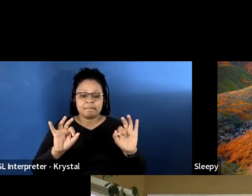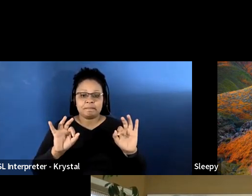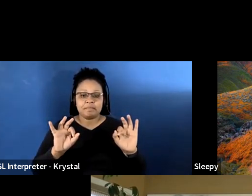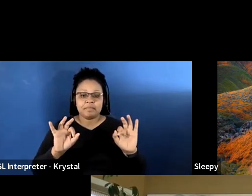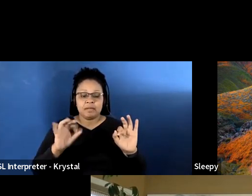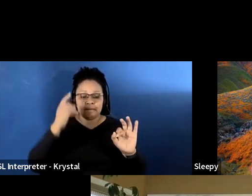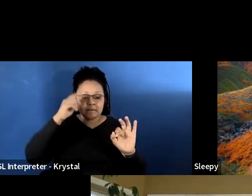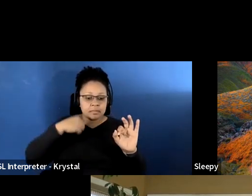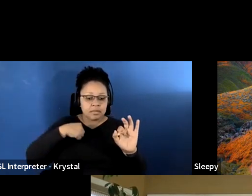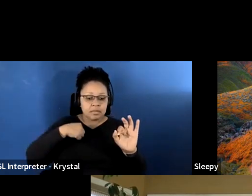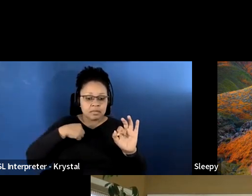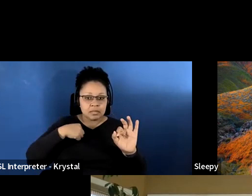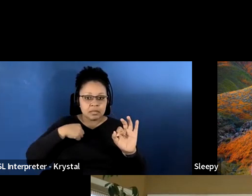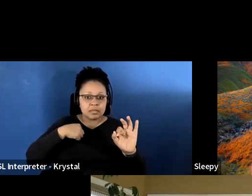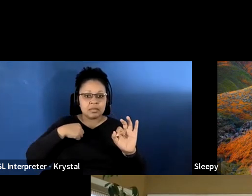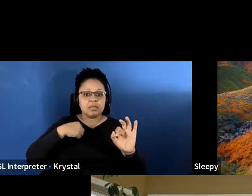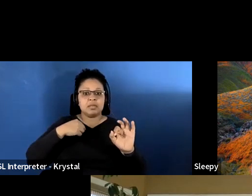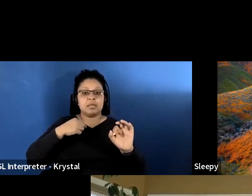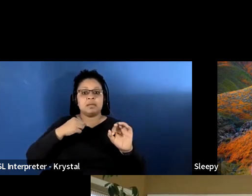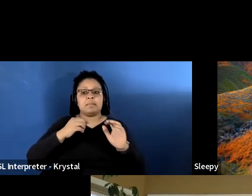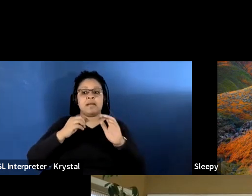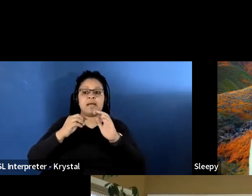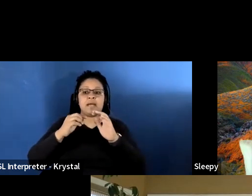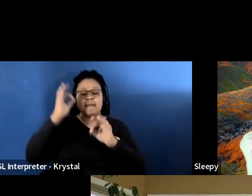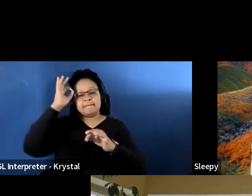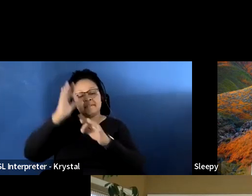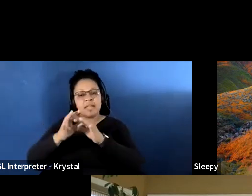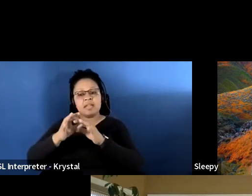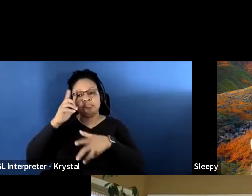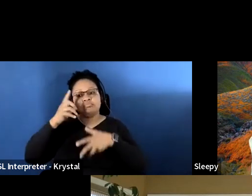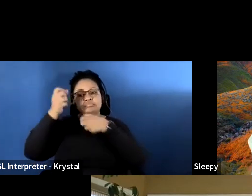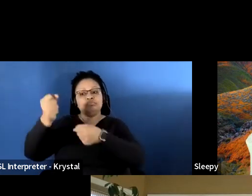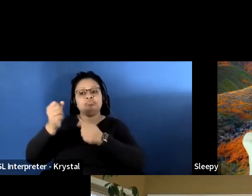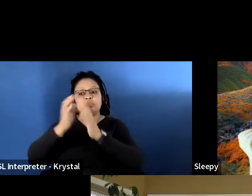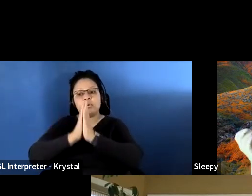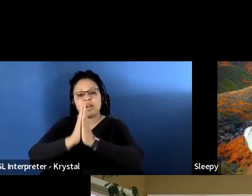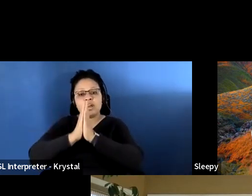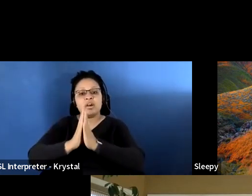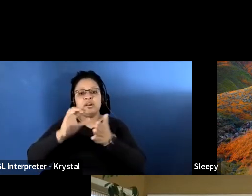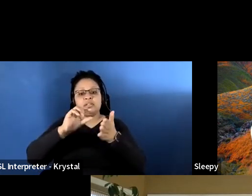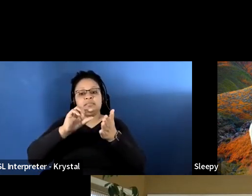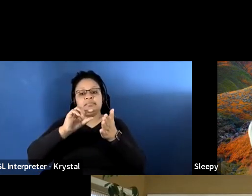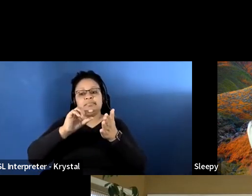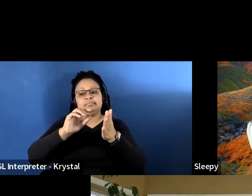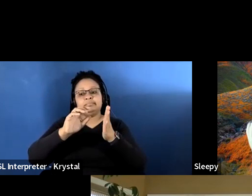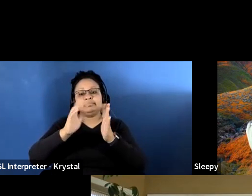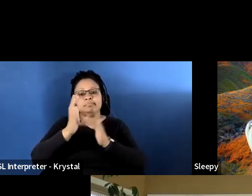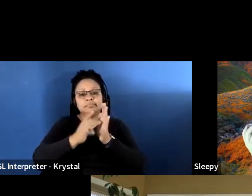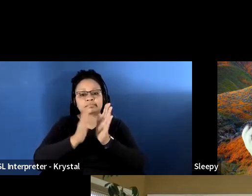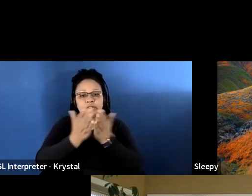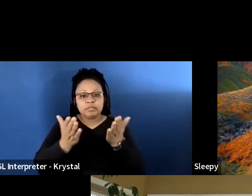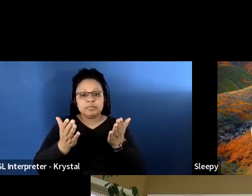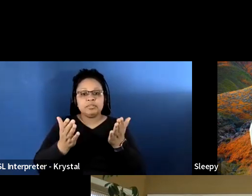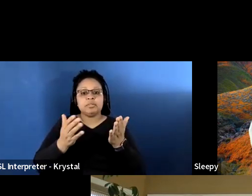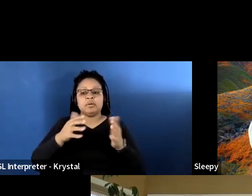For me, I'm big in my faith, so prayer and scripture, but I also love walking outside. I don't mean to get religious